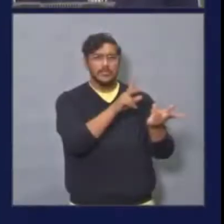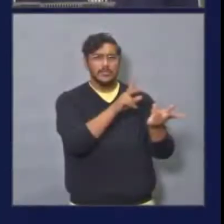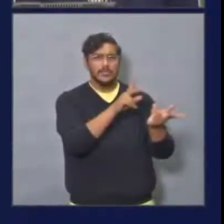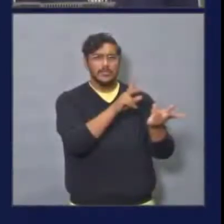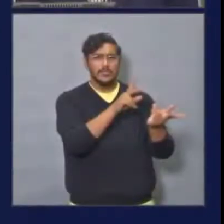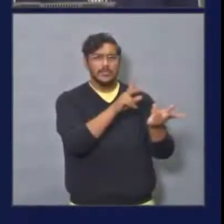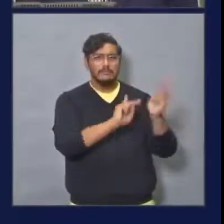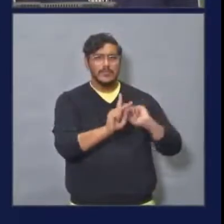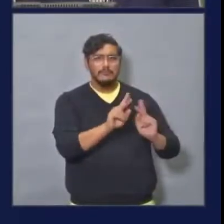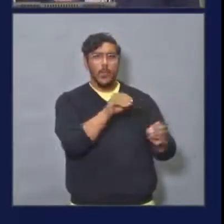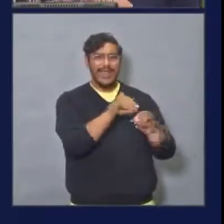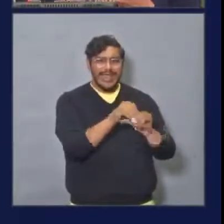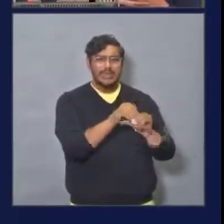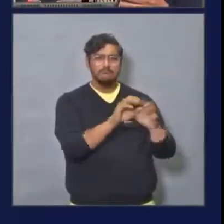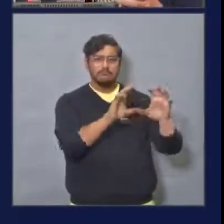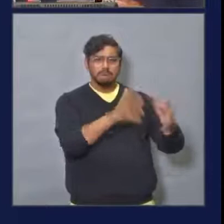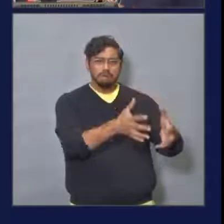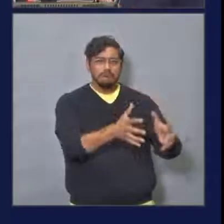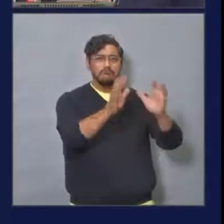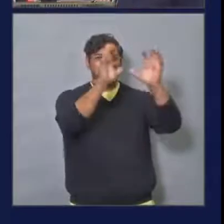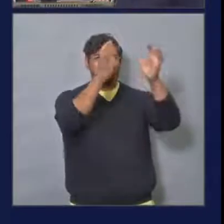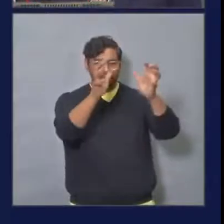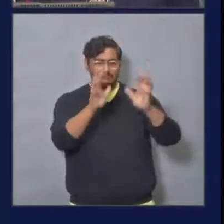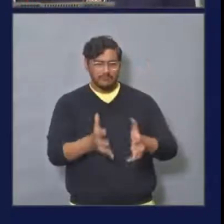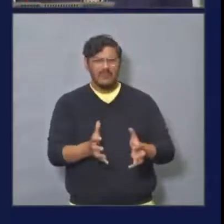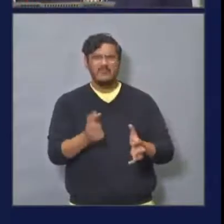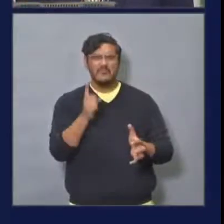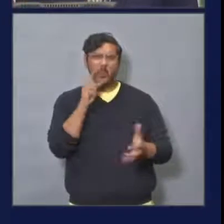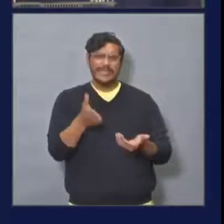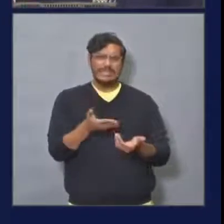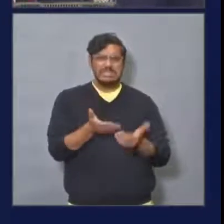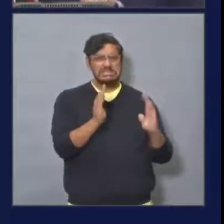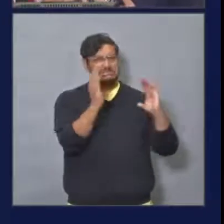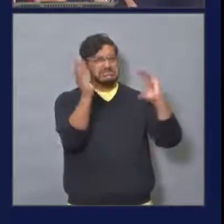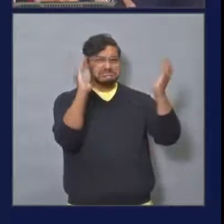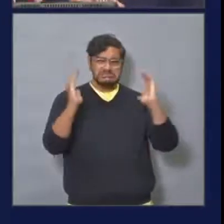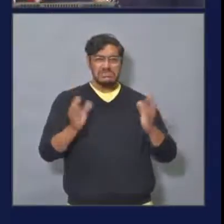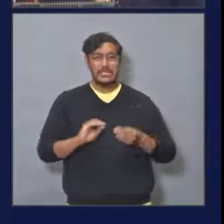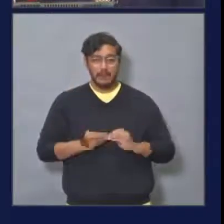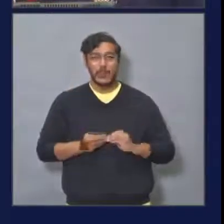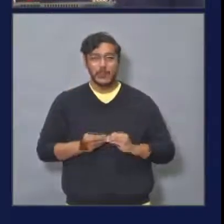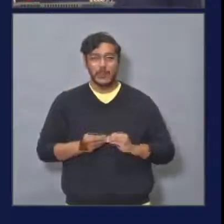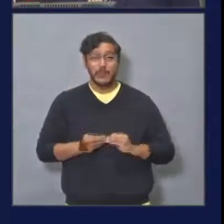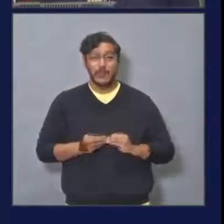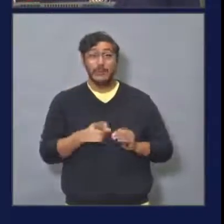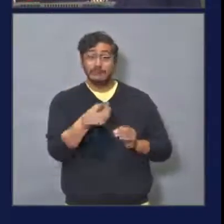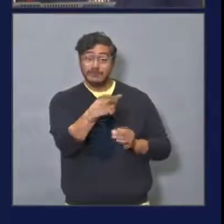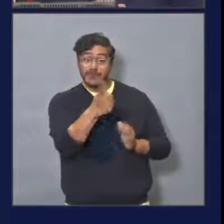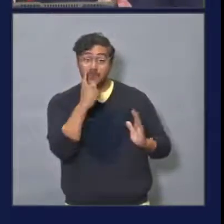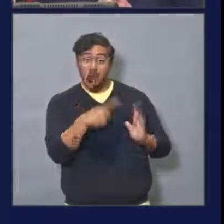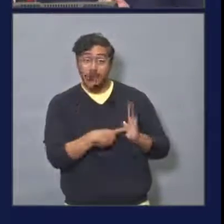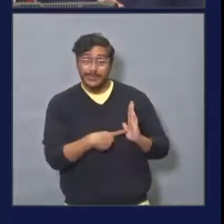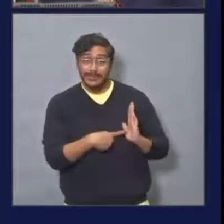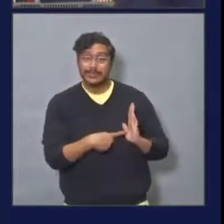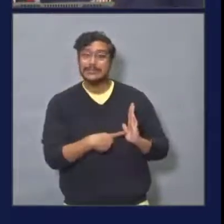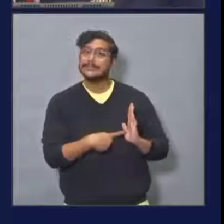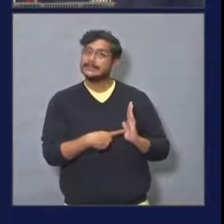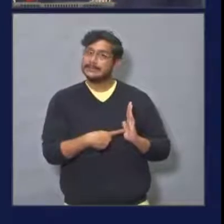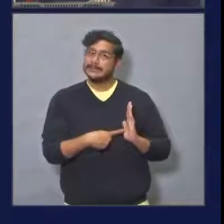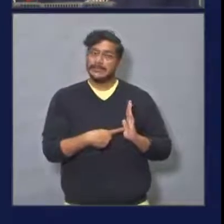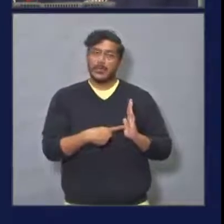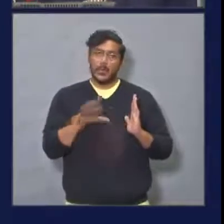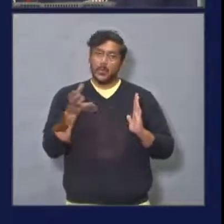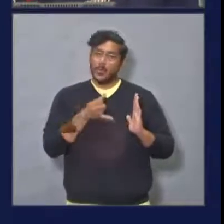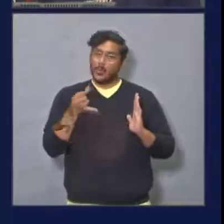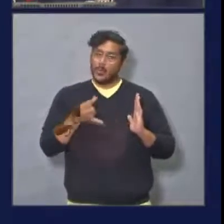Latin is a classical group, which allows us to do more comparisons. And you'll see that, again, this is frightening in